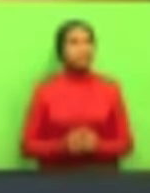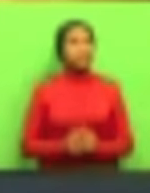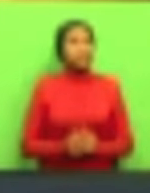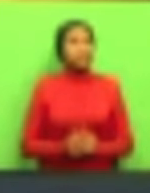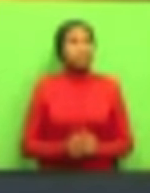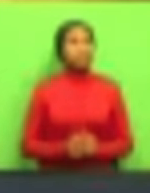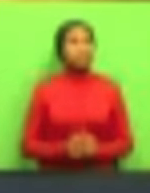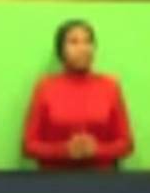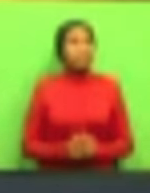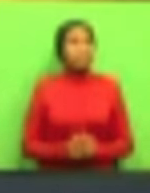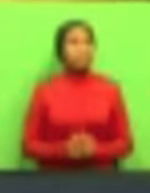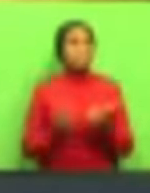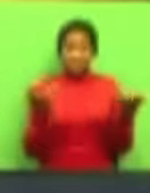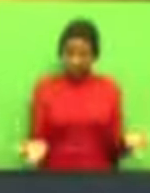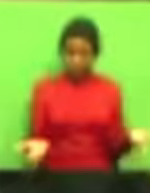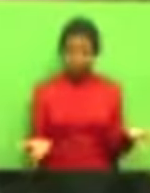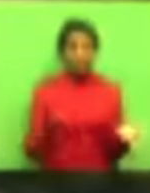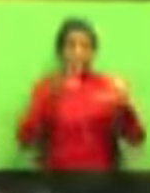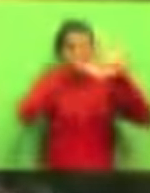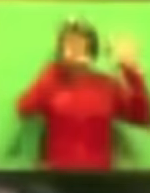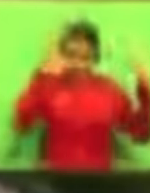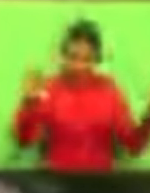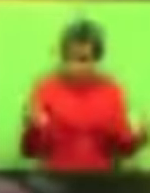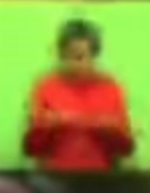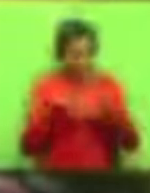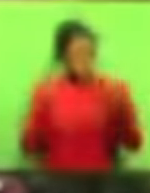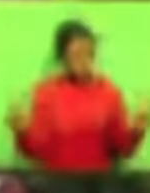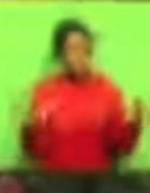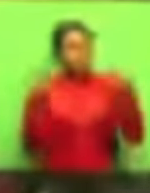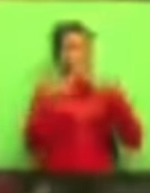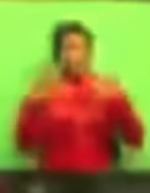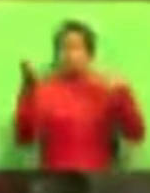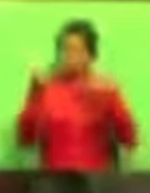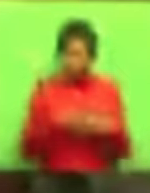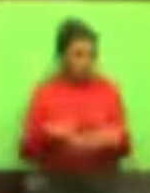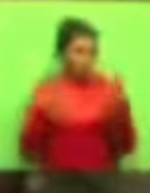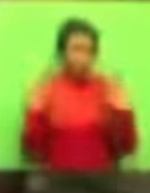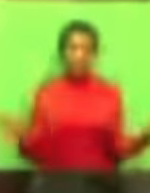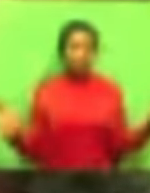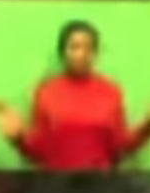that concludes everything, and the House is adjourned.